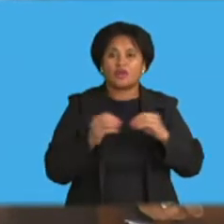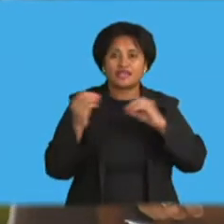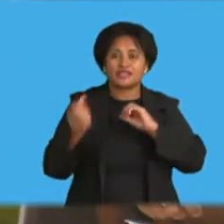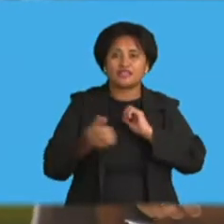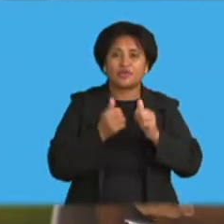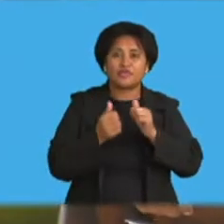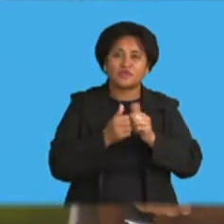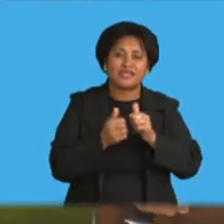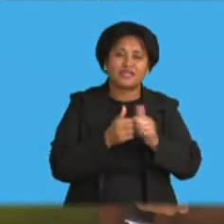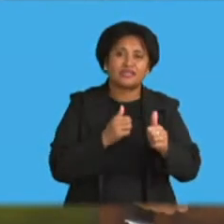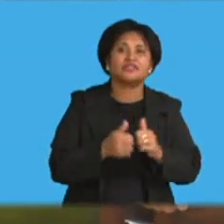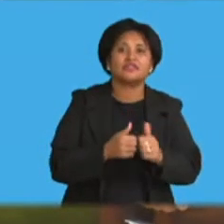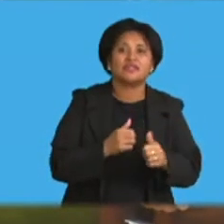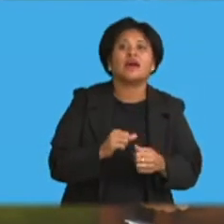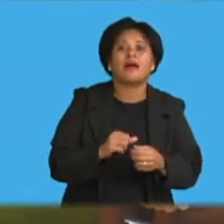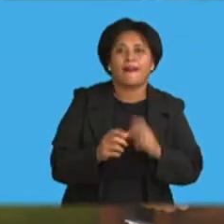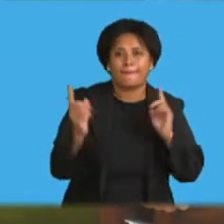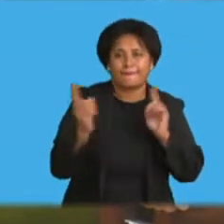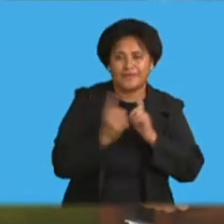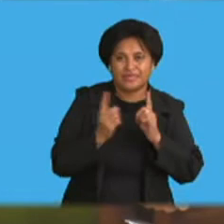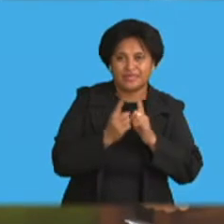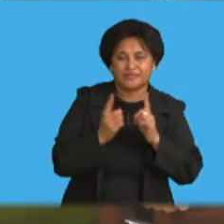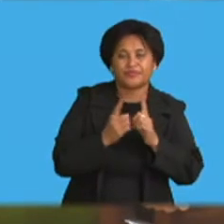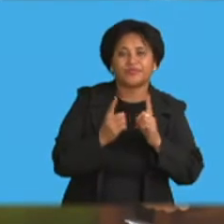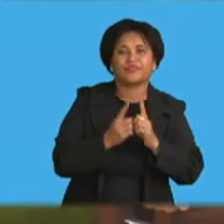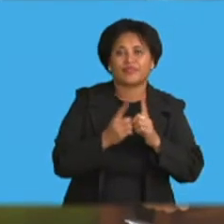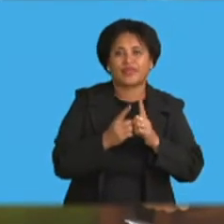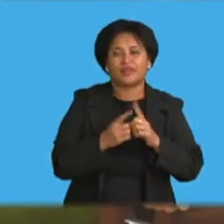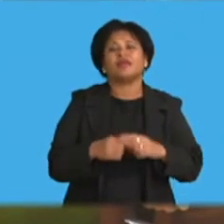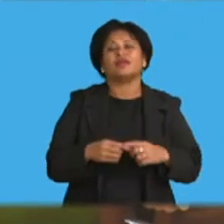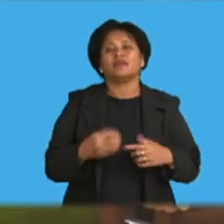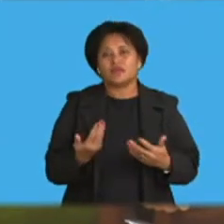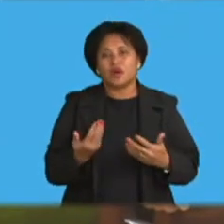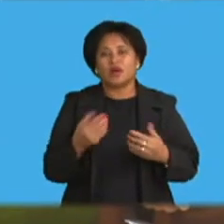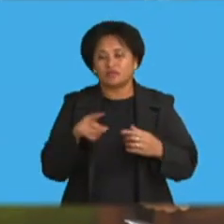attended by 18 delegations representing countries that share similar